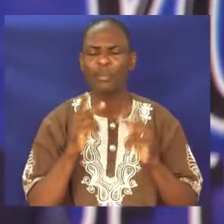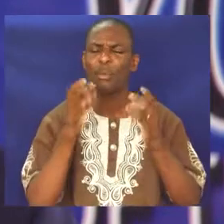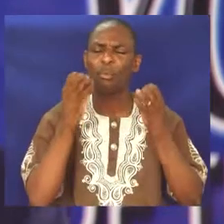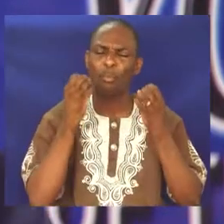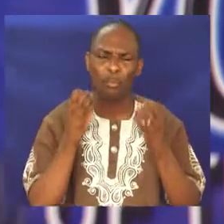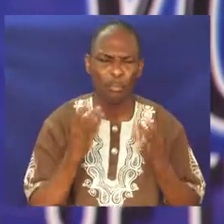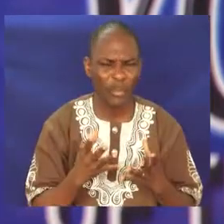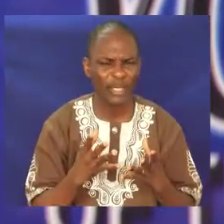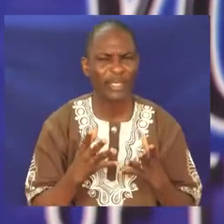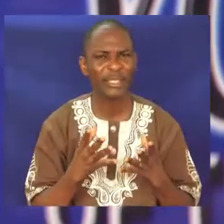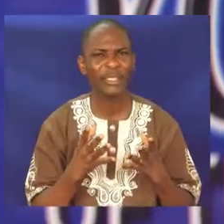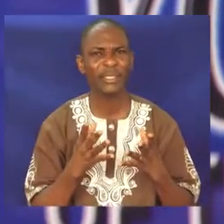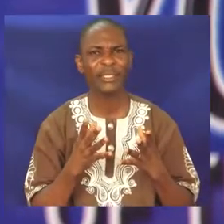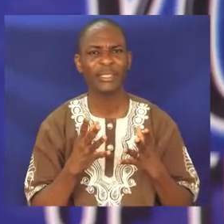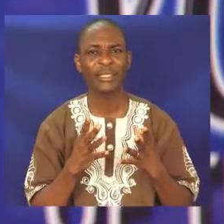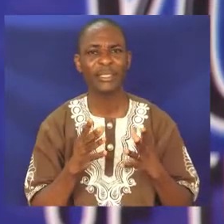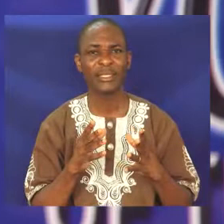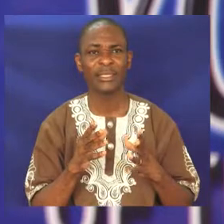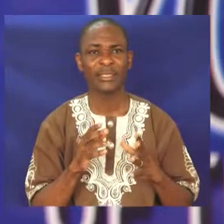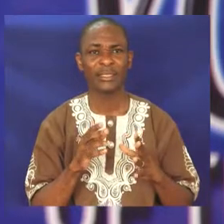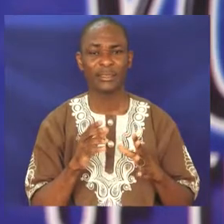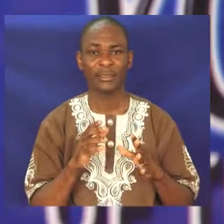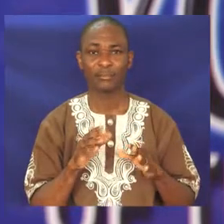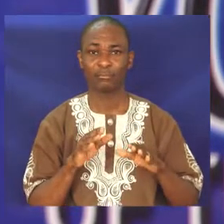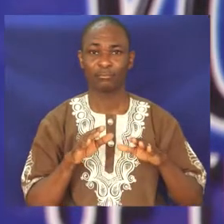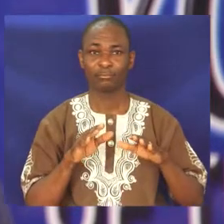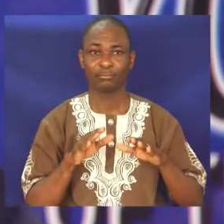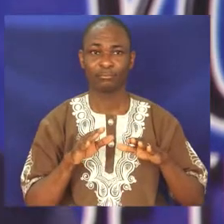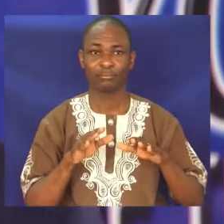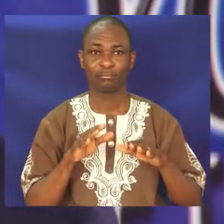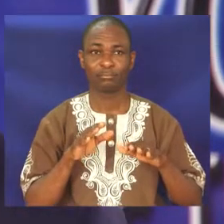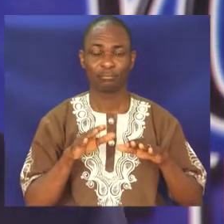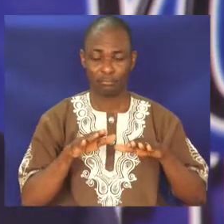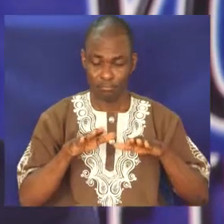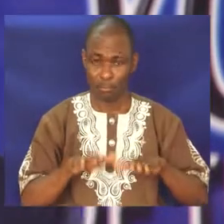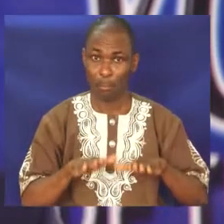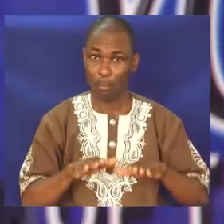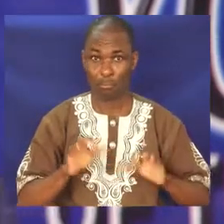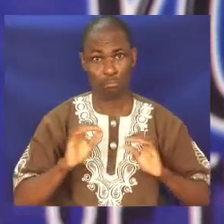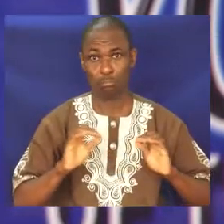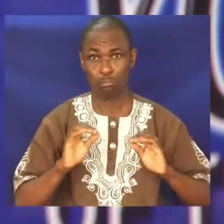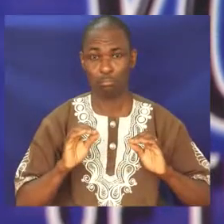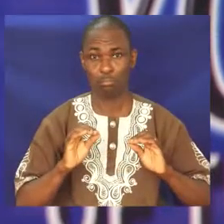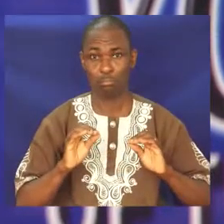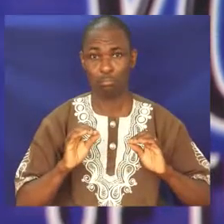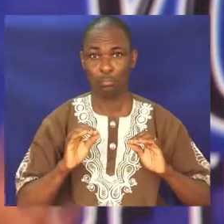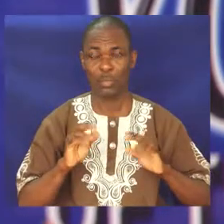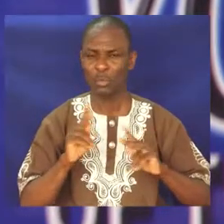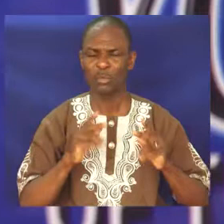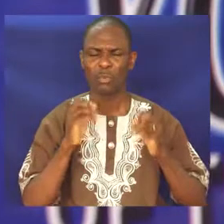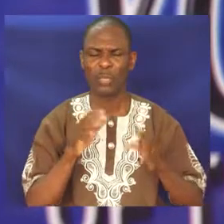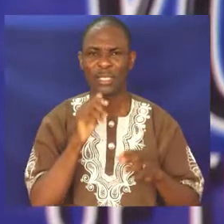entoboase e twa se yenya edibo obra ye ni san toboase ni bi aman na ye mrante na ye maba wa